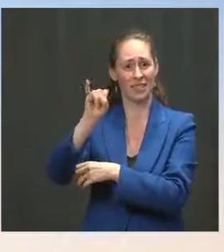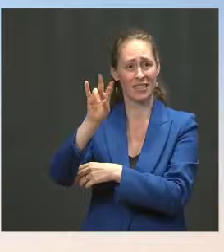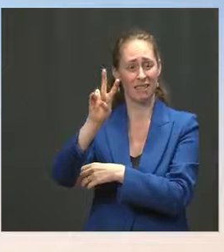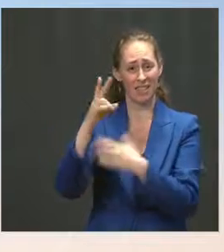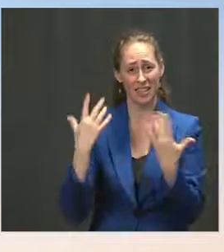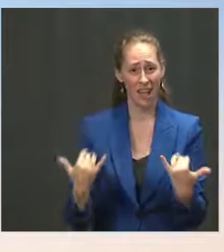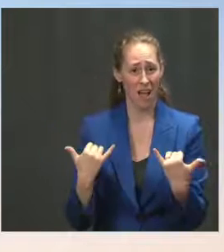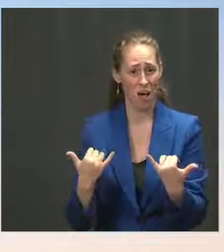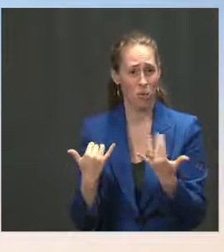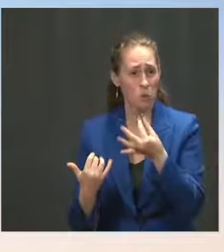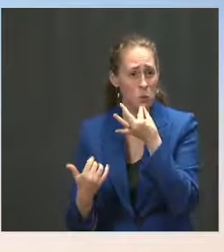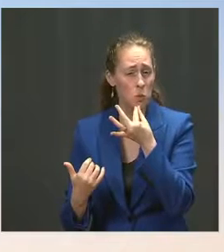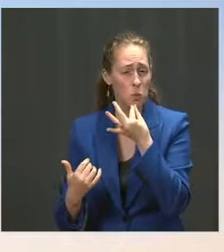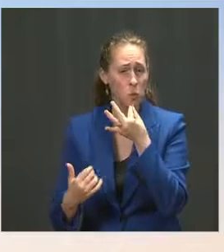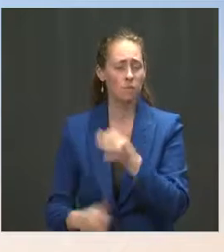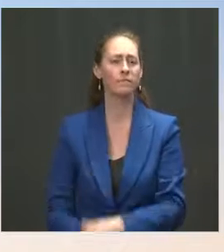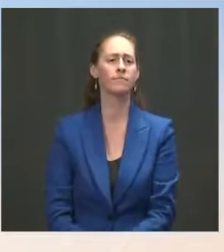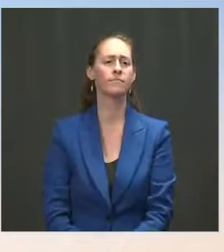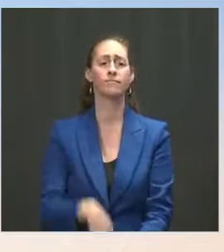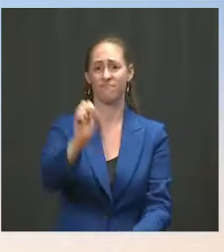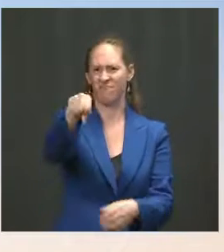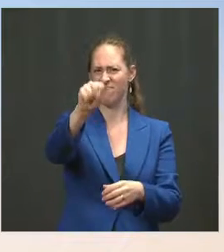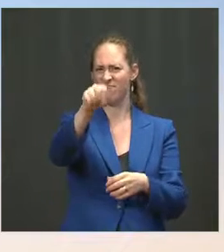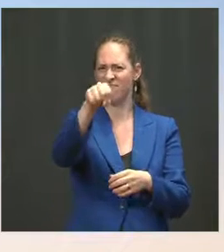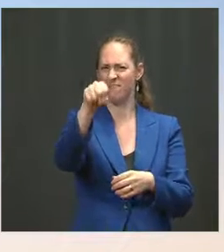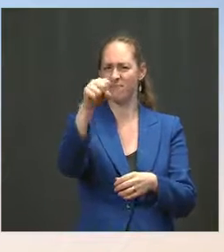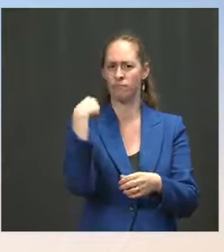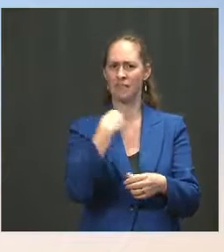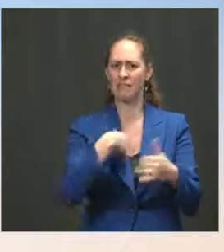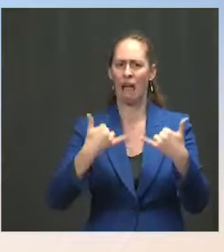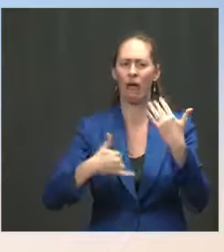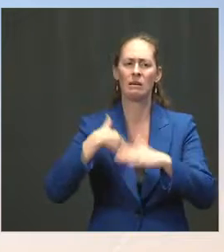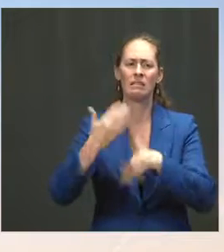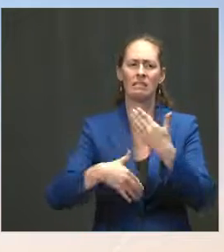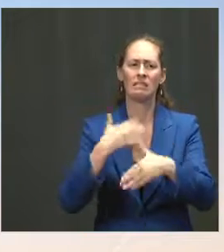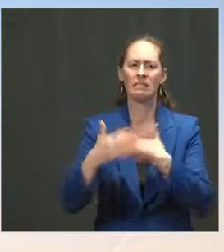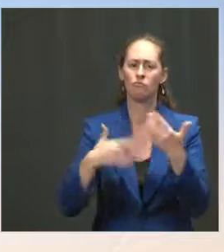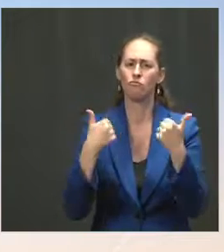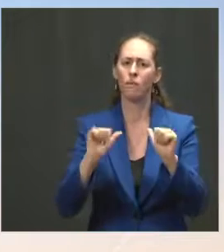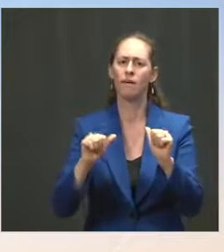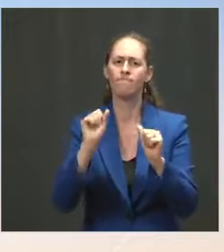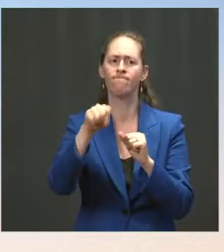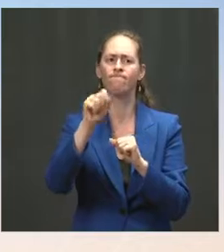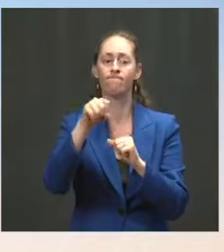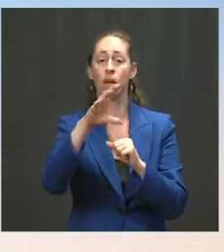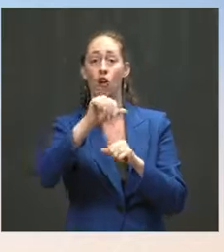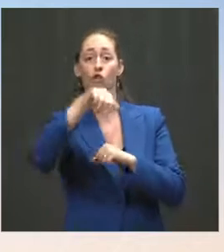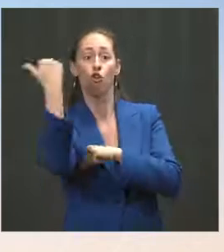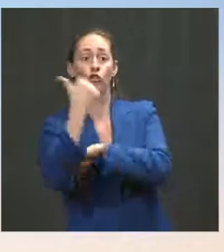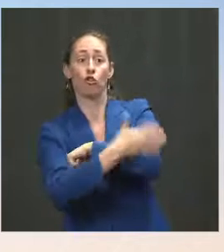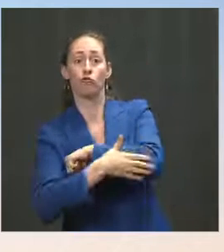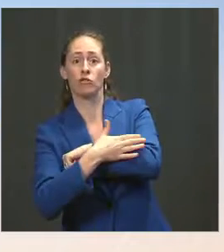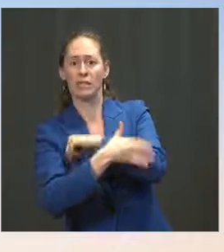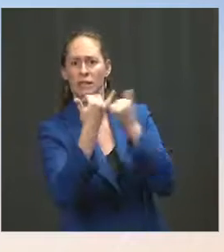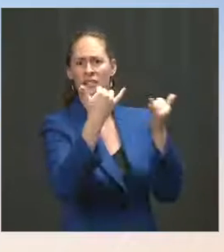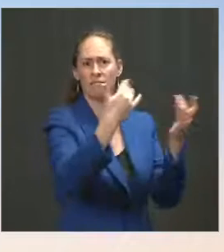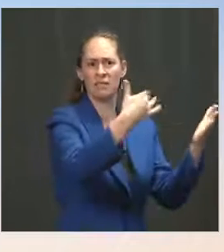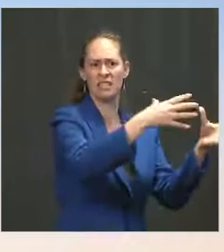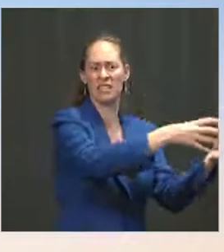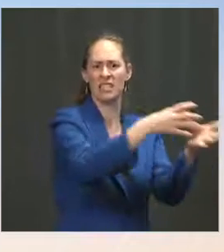to Fort Lee, our base here in the United States, and also to third-party countries. But there have been a number of flights that have